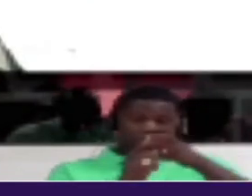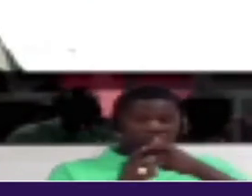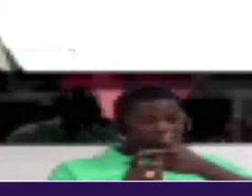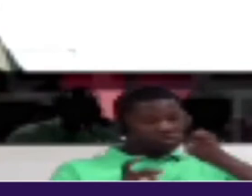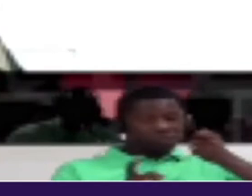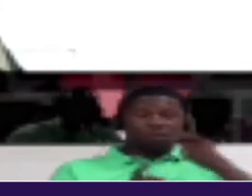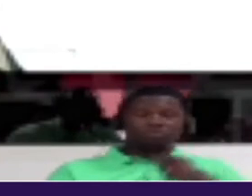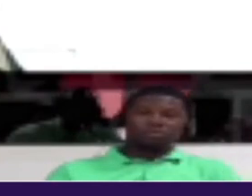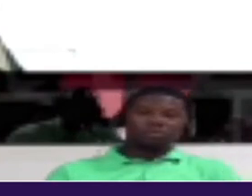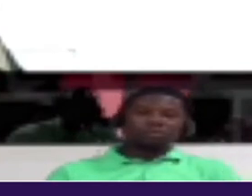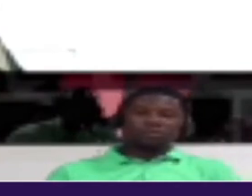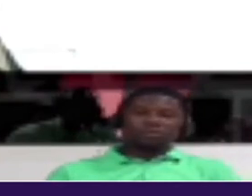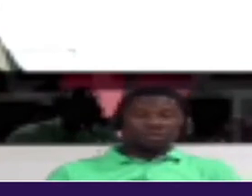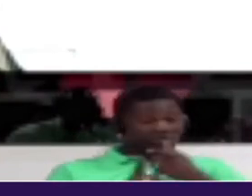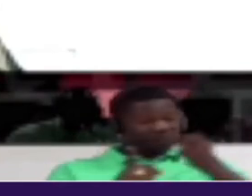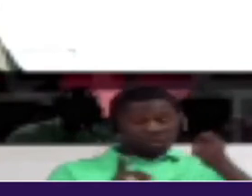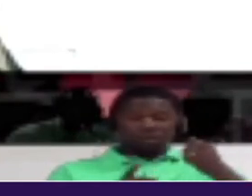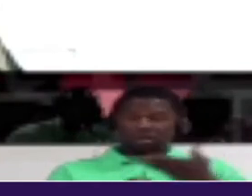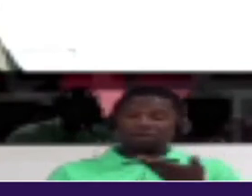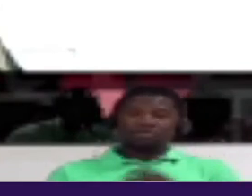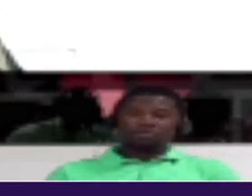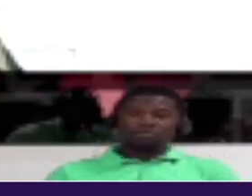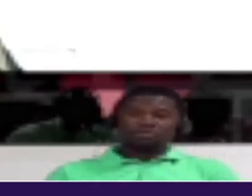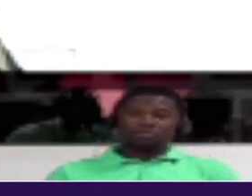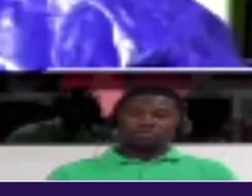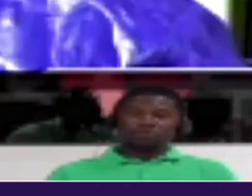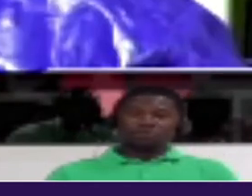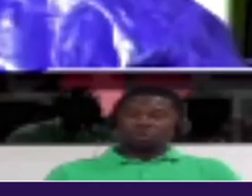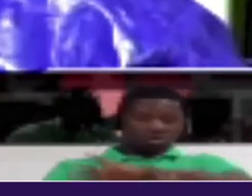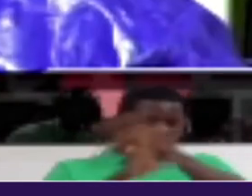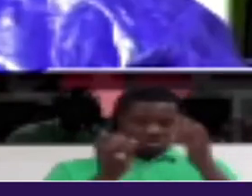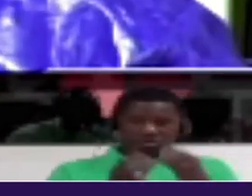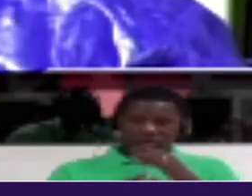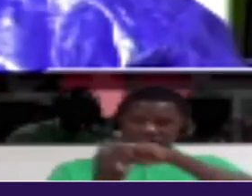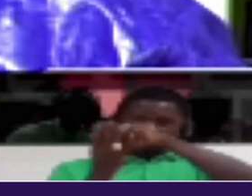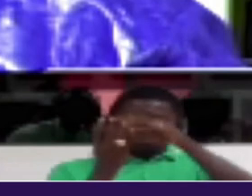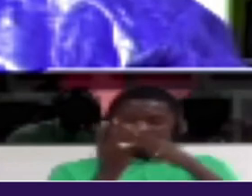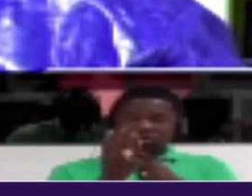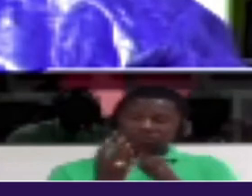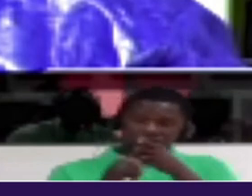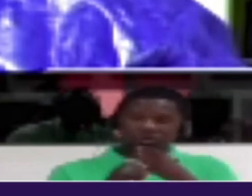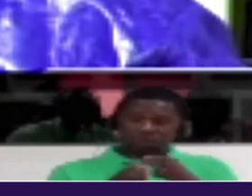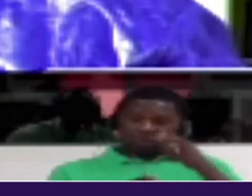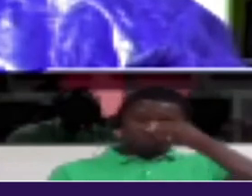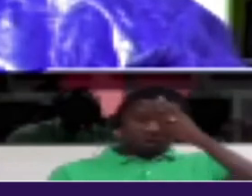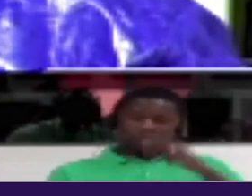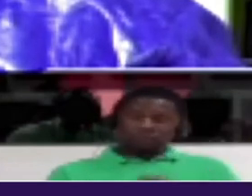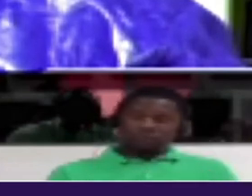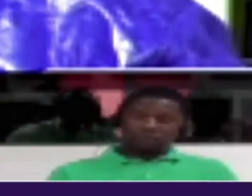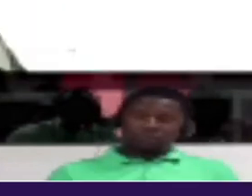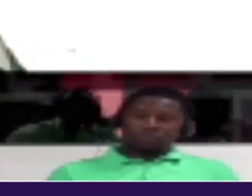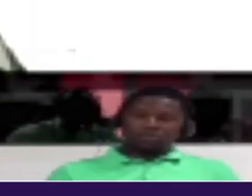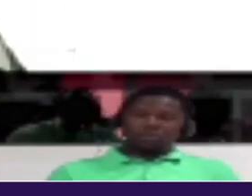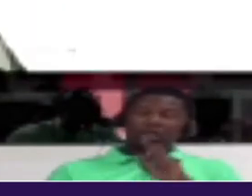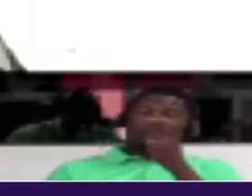trigger. It fired. All four of you all fired at the victim. He fired the victim